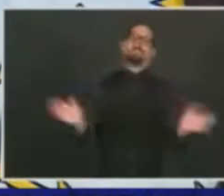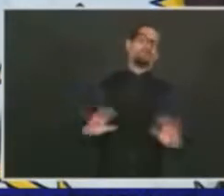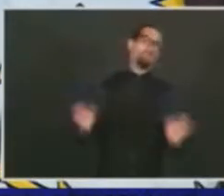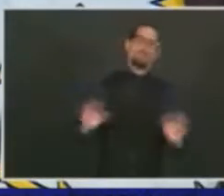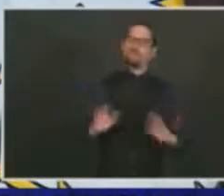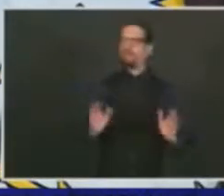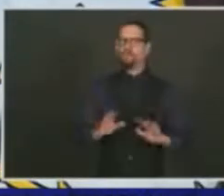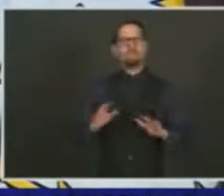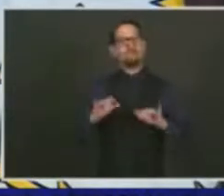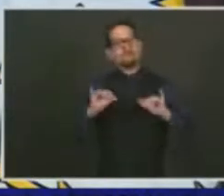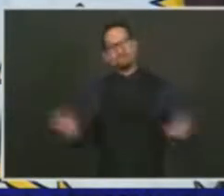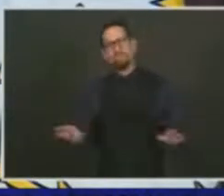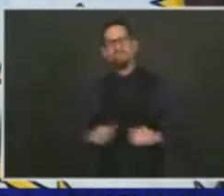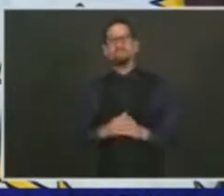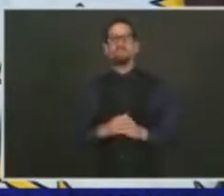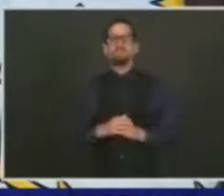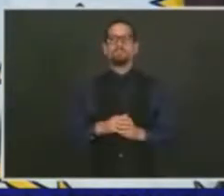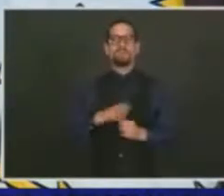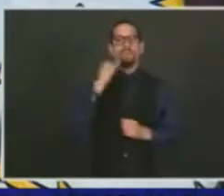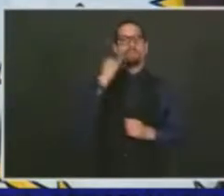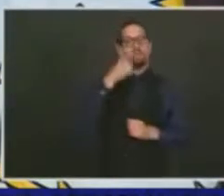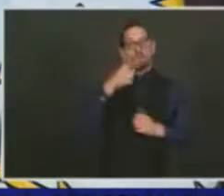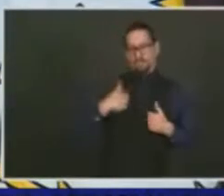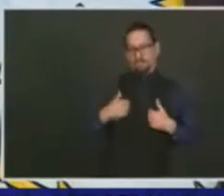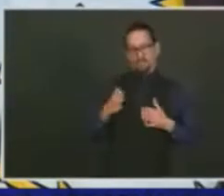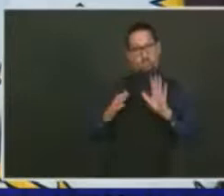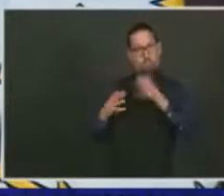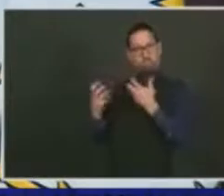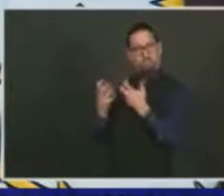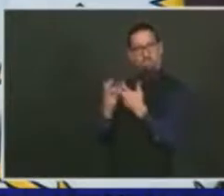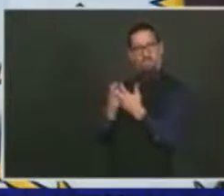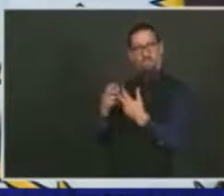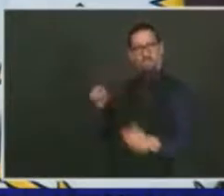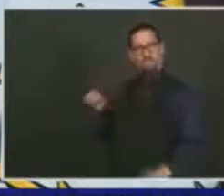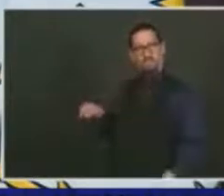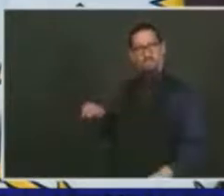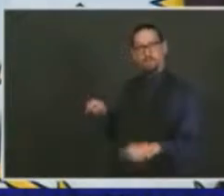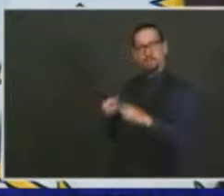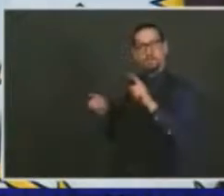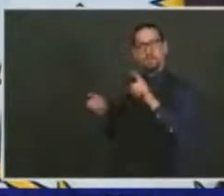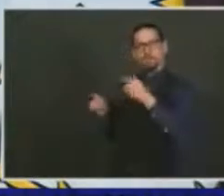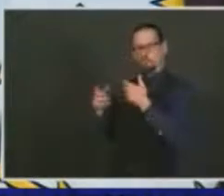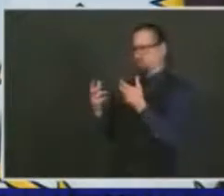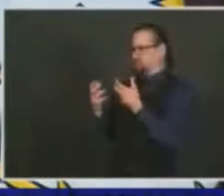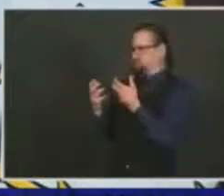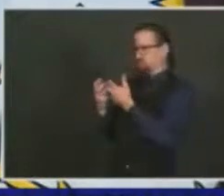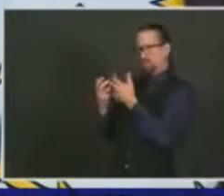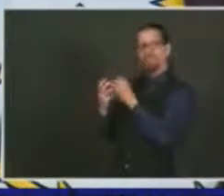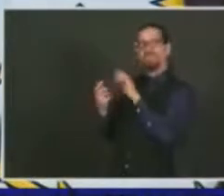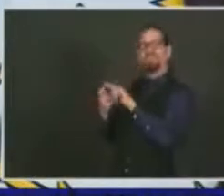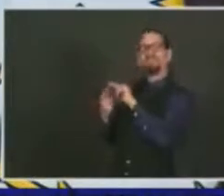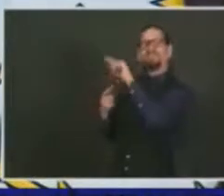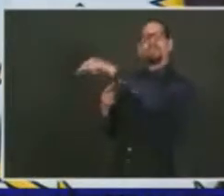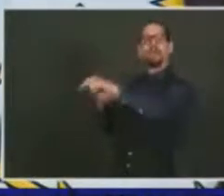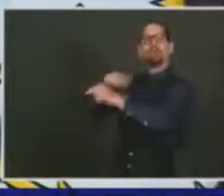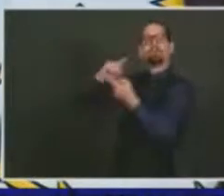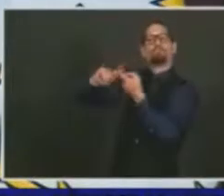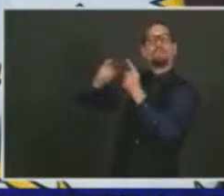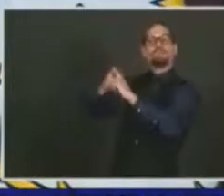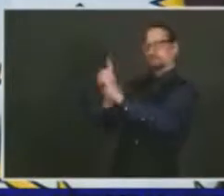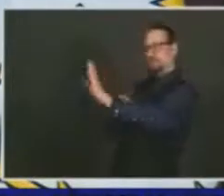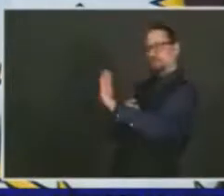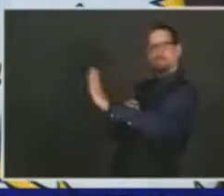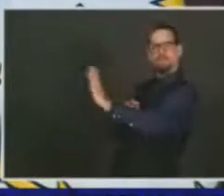it feels strange, even if it feels like you wish you didn't have to do it. It works, it will save lives, and it'll